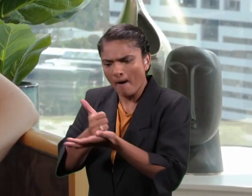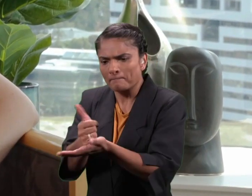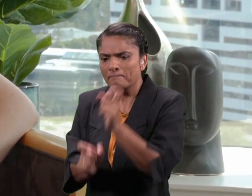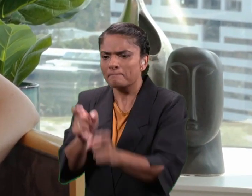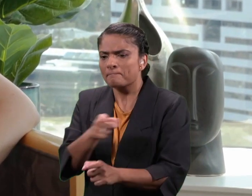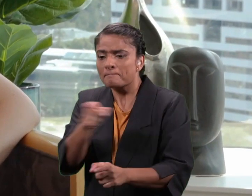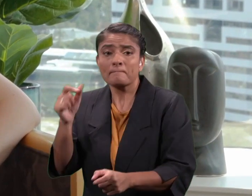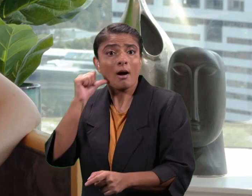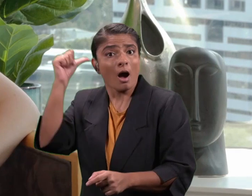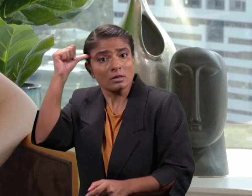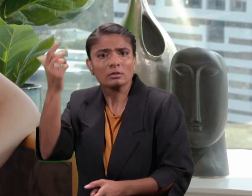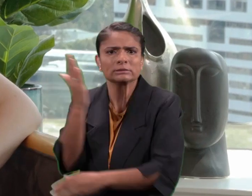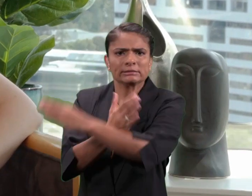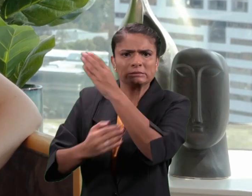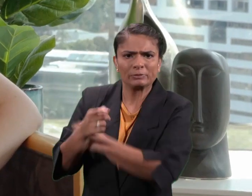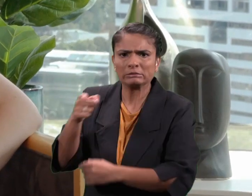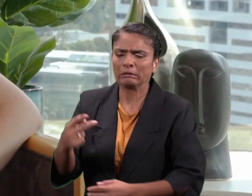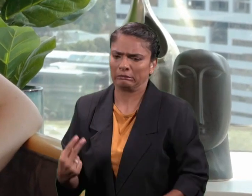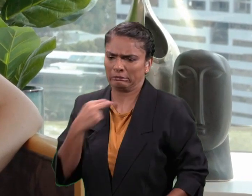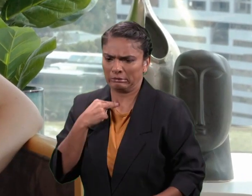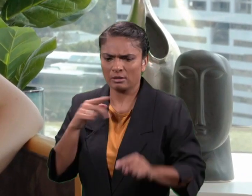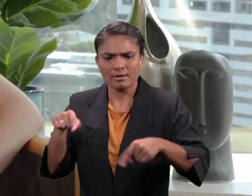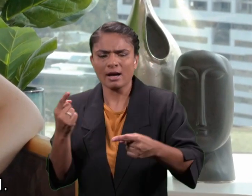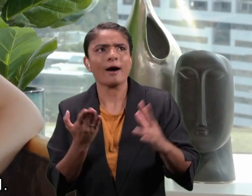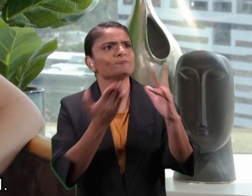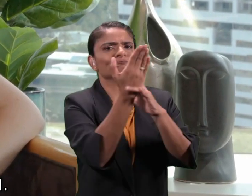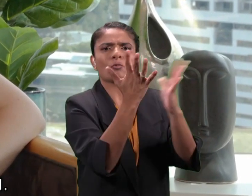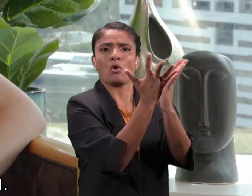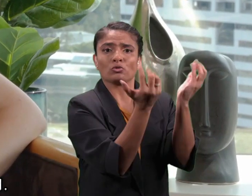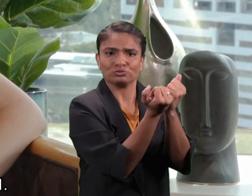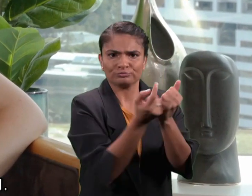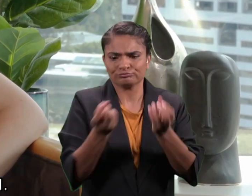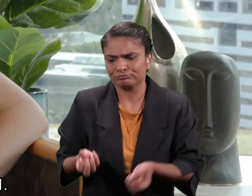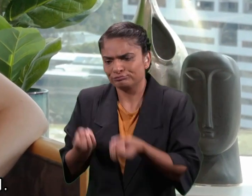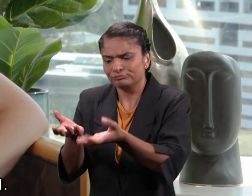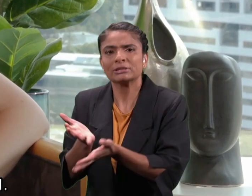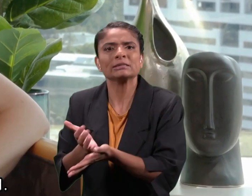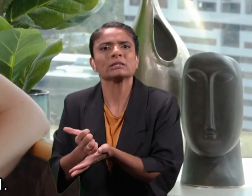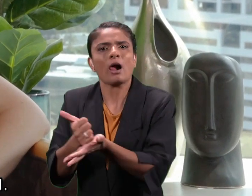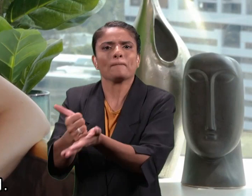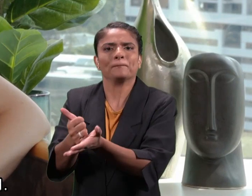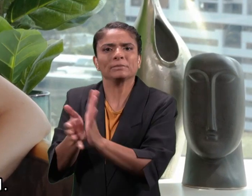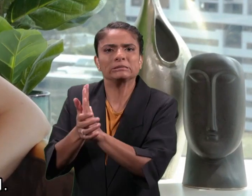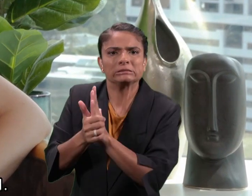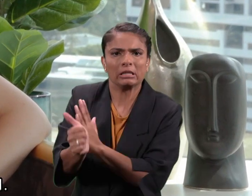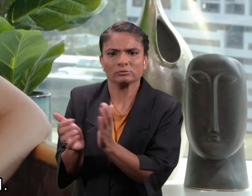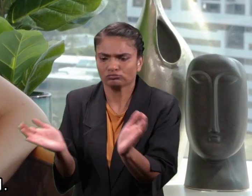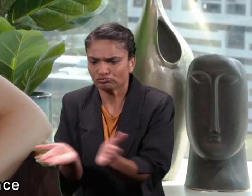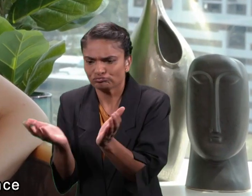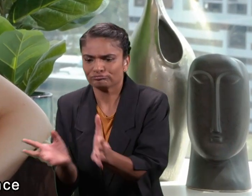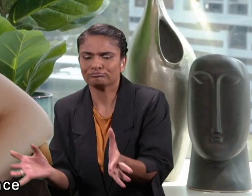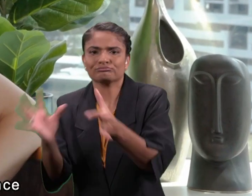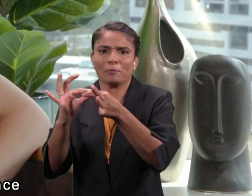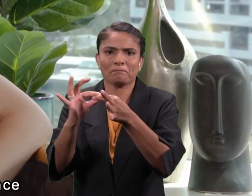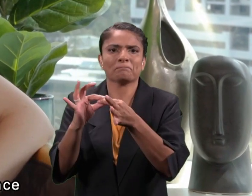with intellectual disabilities have had to come up with innovative approaches to bridge the skill gap for these young people who have been left behind.